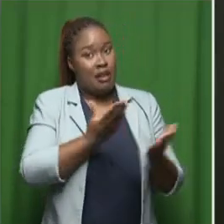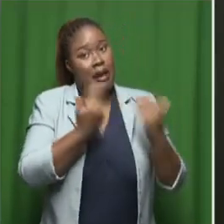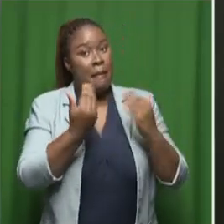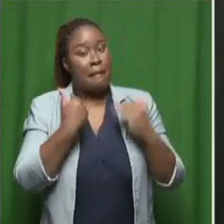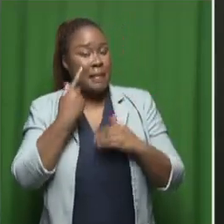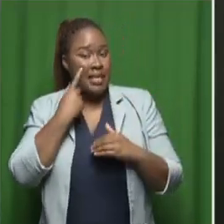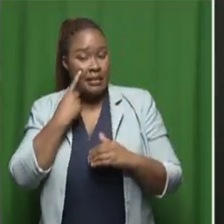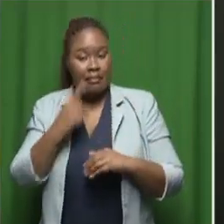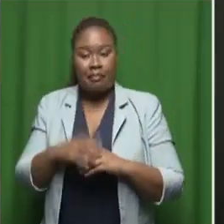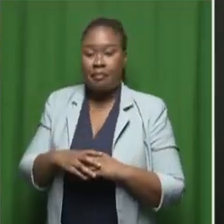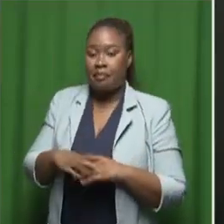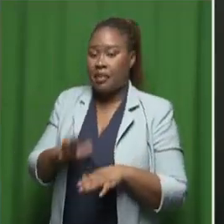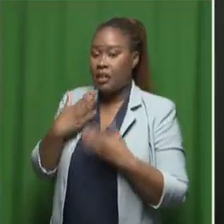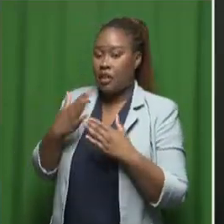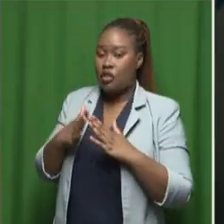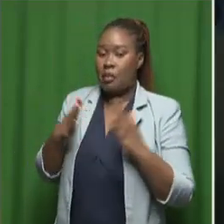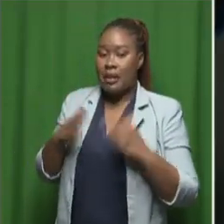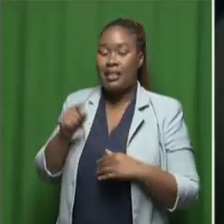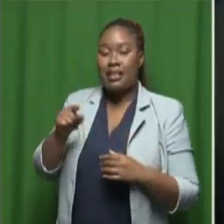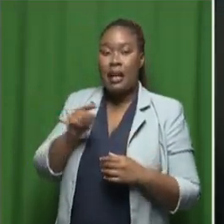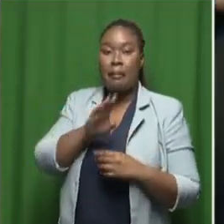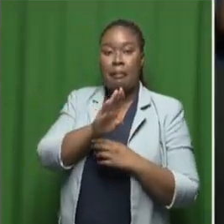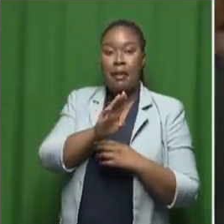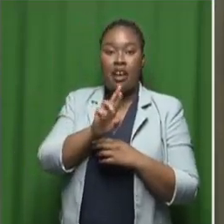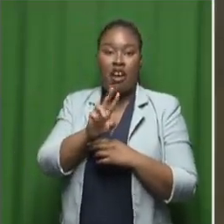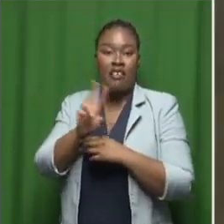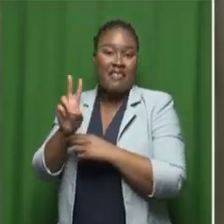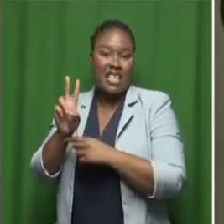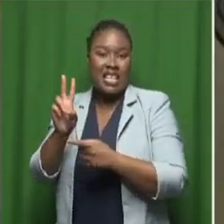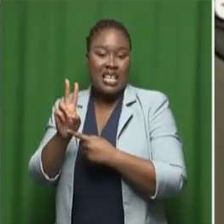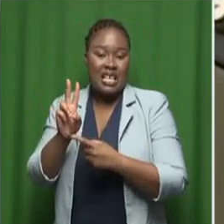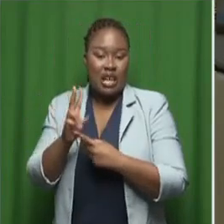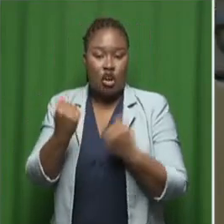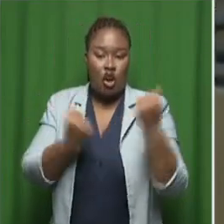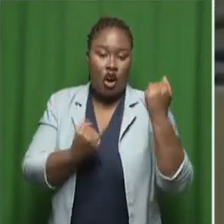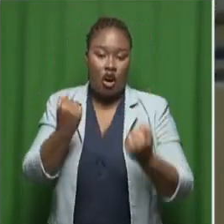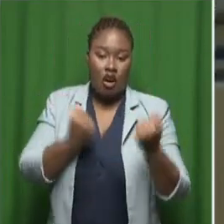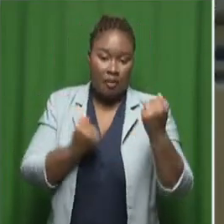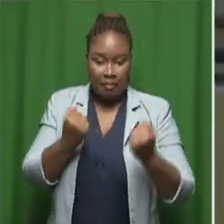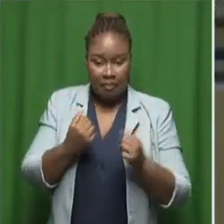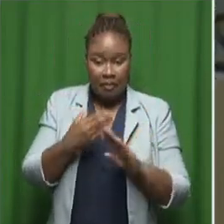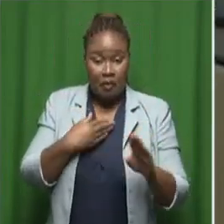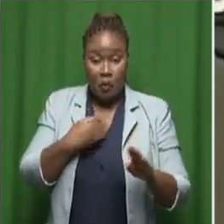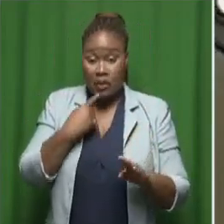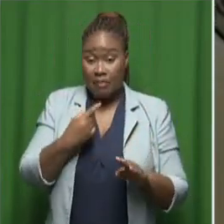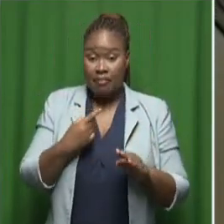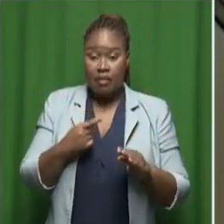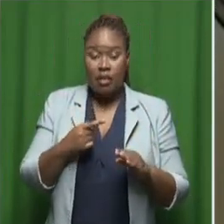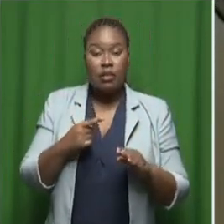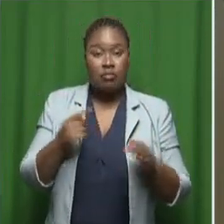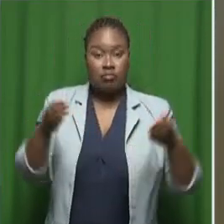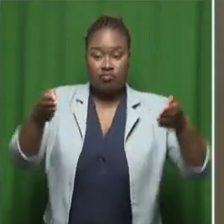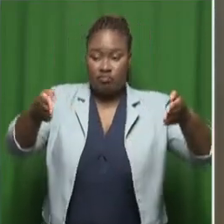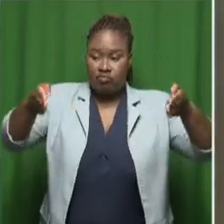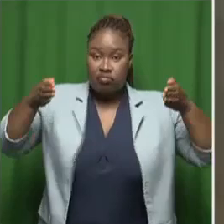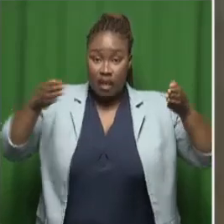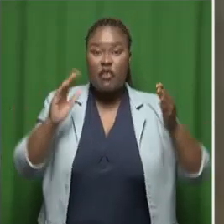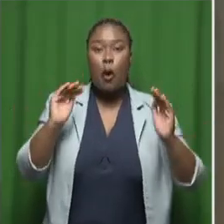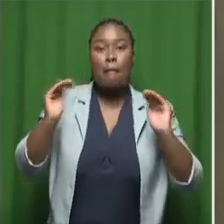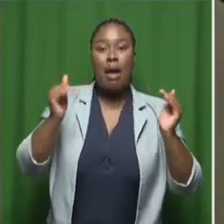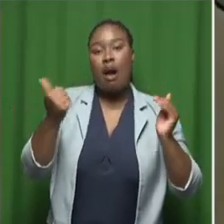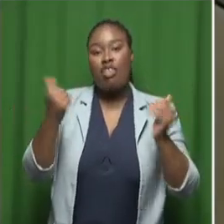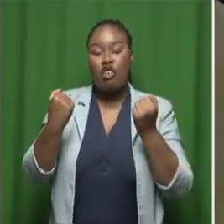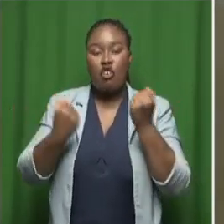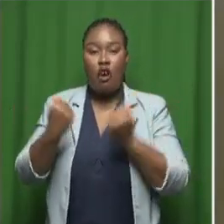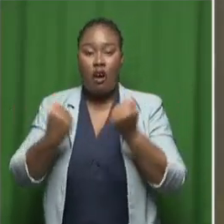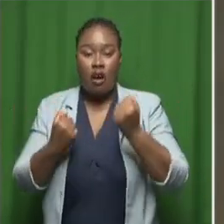much, JP. So this is the BRV, and we were saying, you know, if you can see in comparison to other cars, this